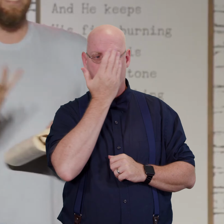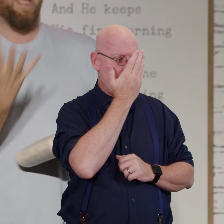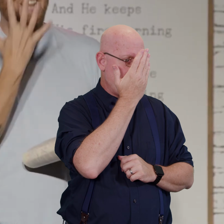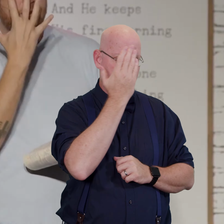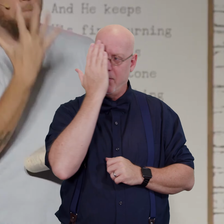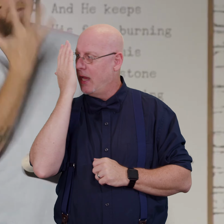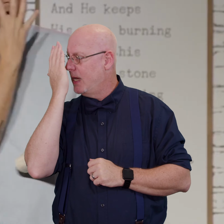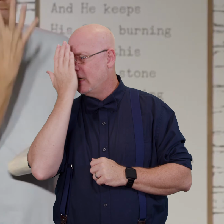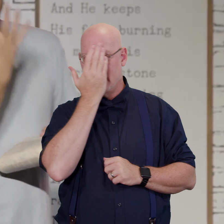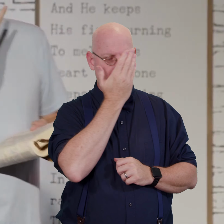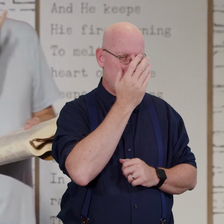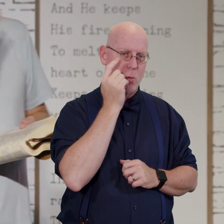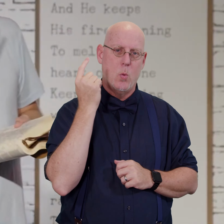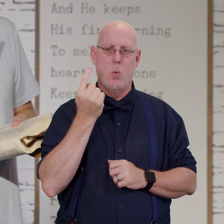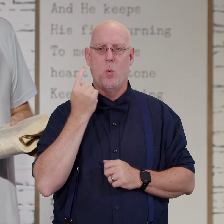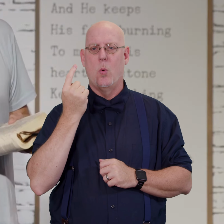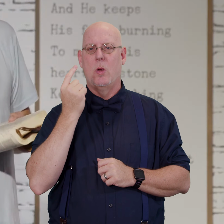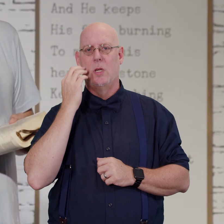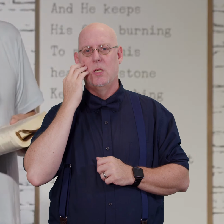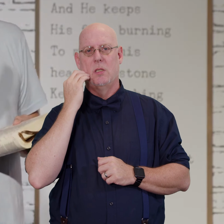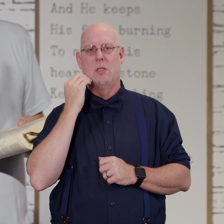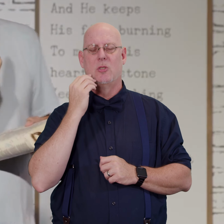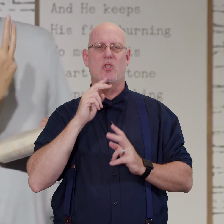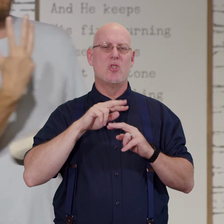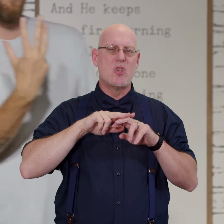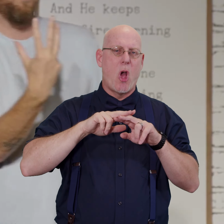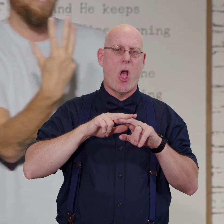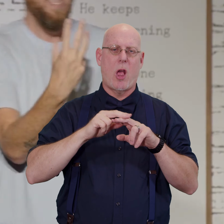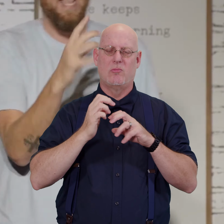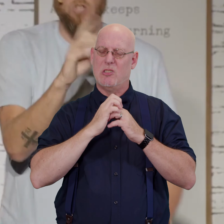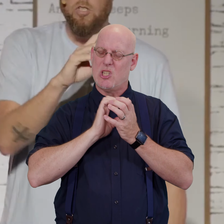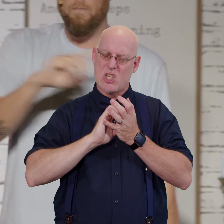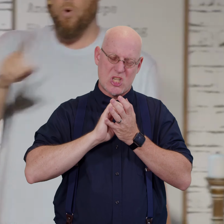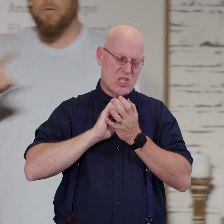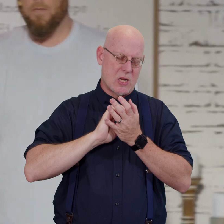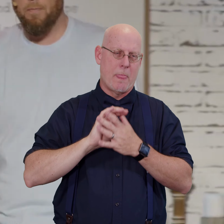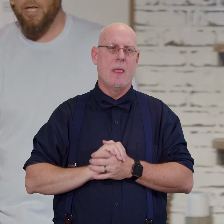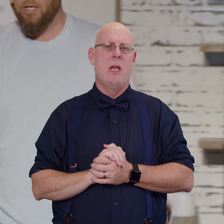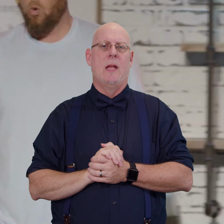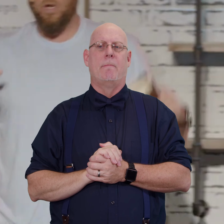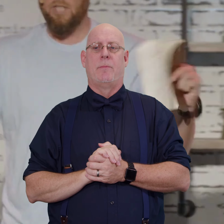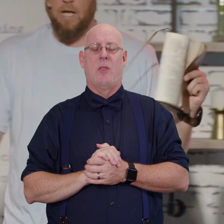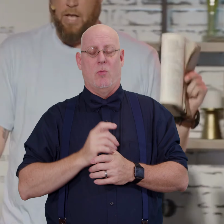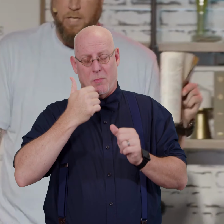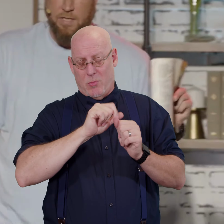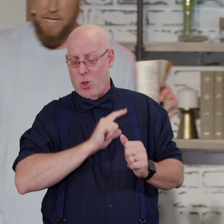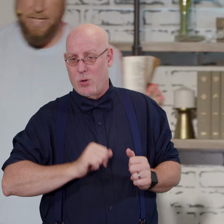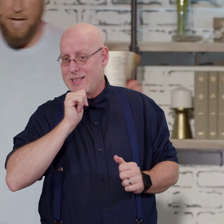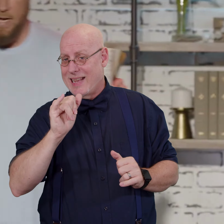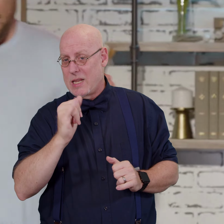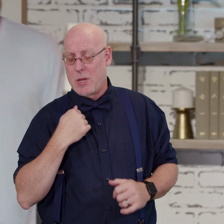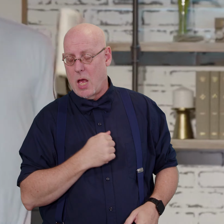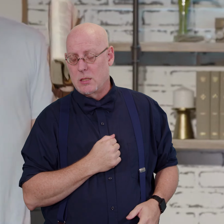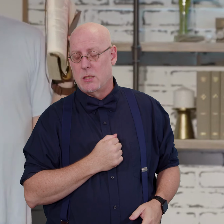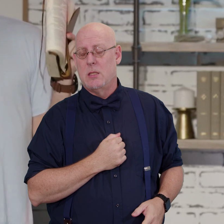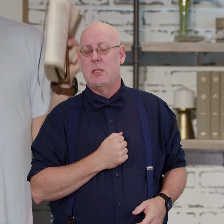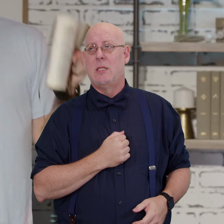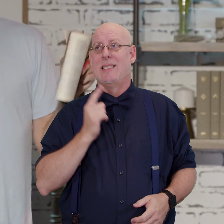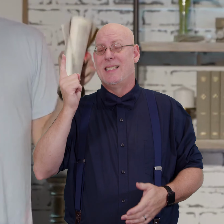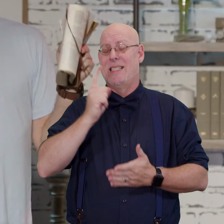face. It's in my face. It's rubbing salt in the wound. And it's also important that we remember that the Lord is not like us in that he